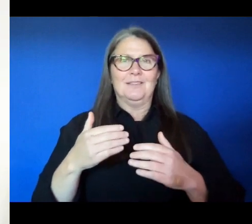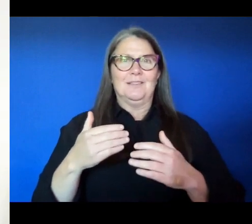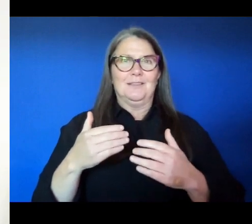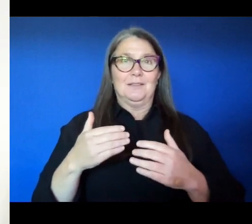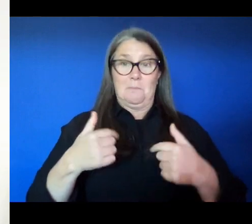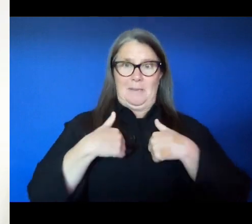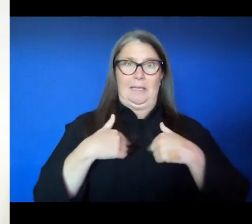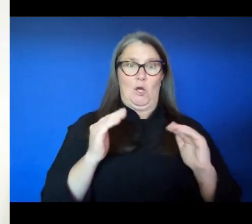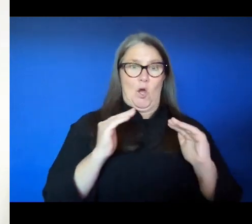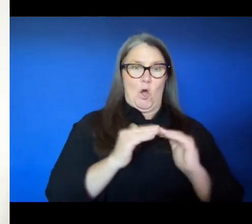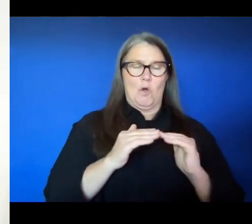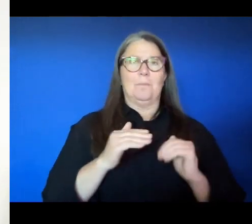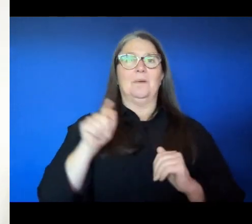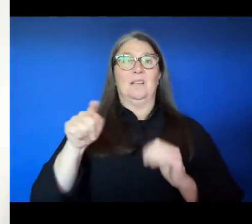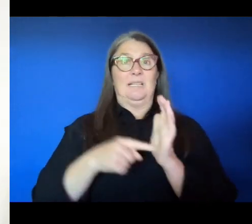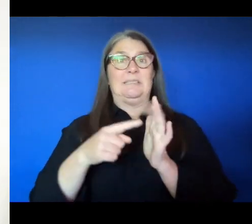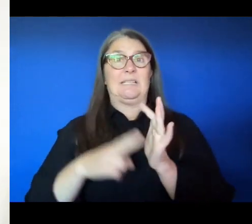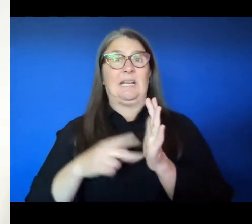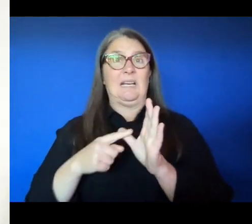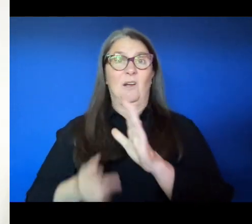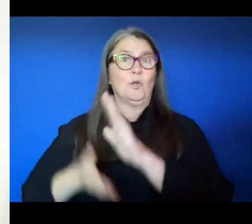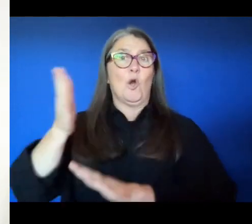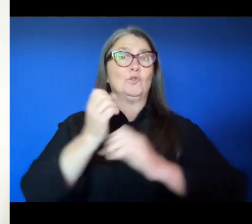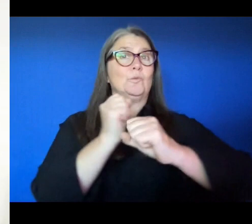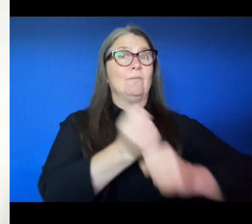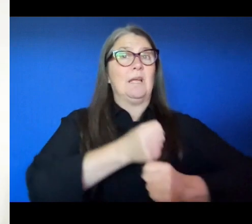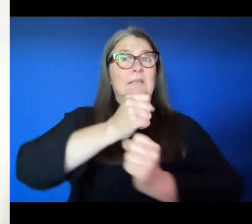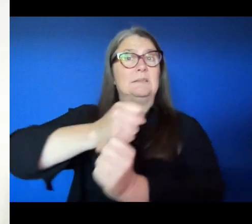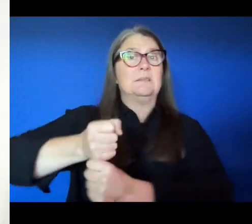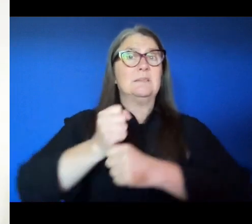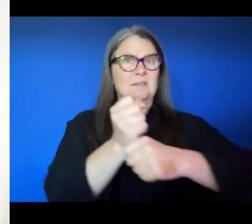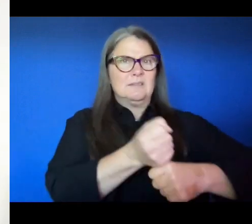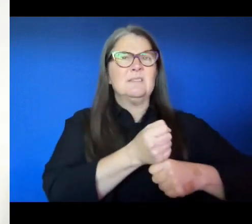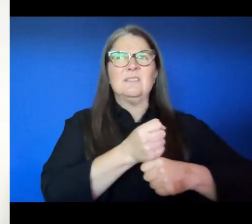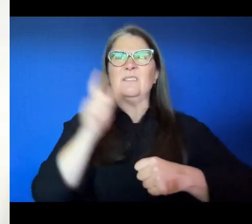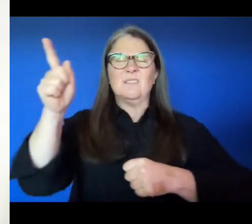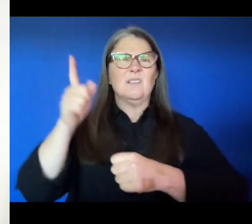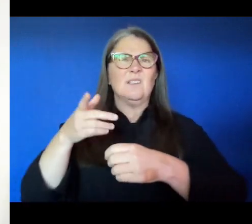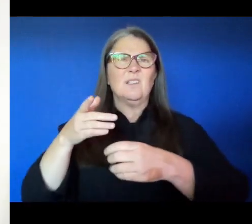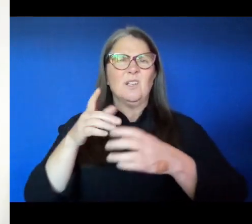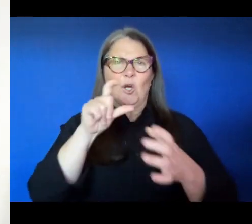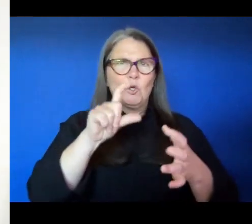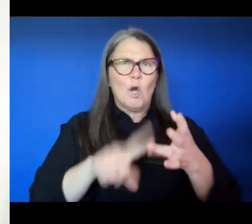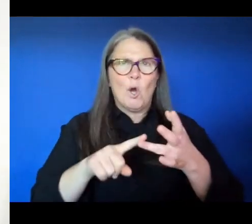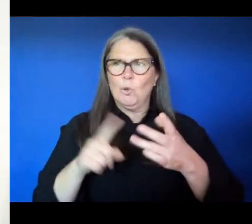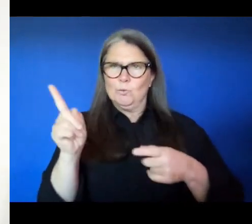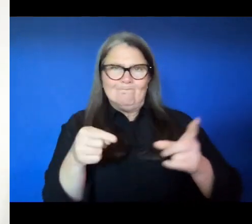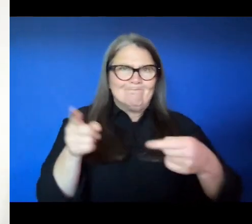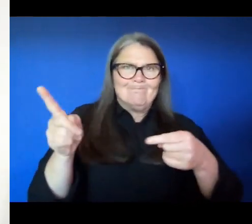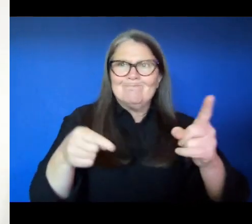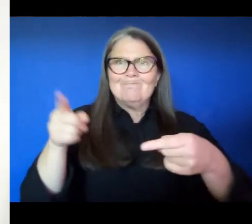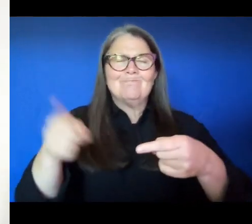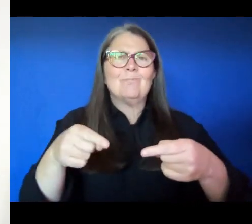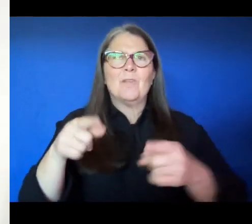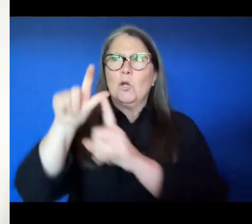there for some time actually co-curating, and there's been a lot of cross-cultural exchange in that context about how First Nations